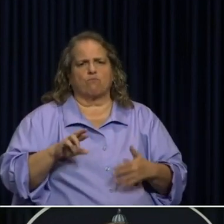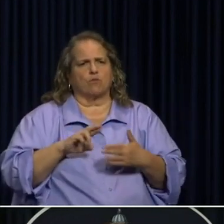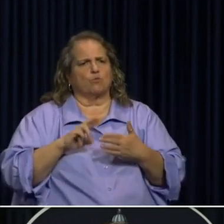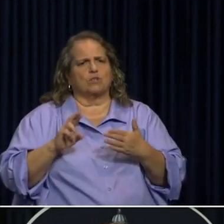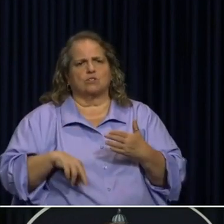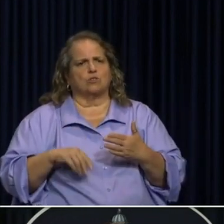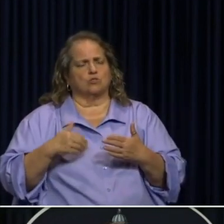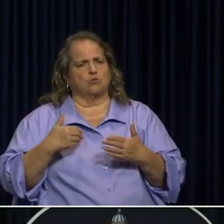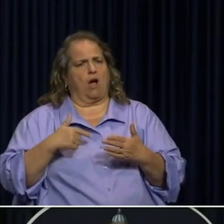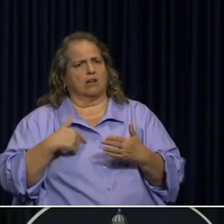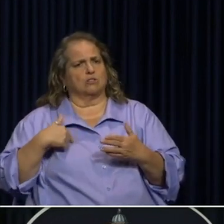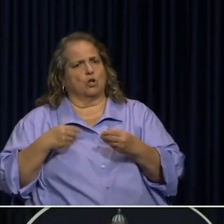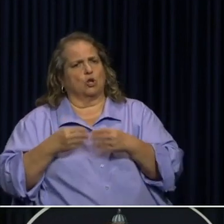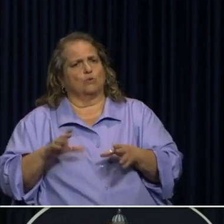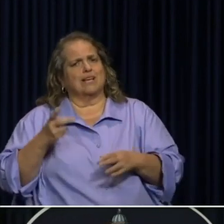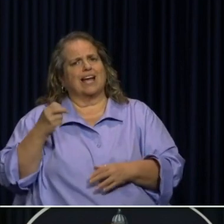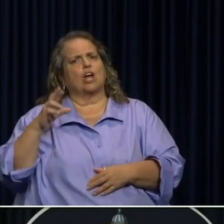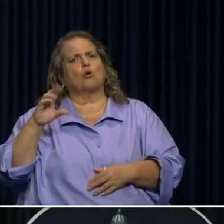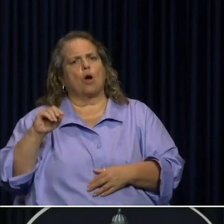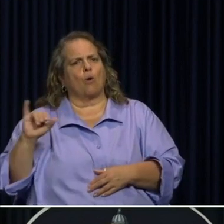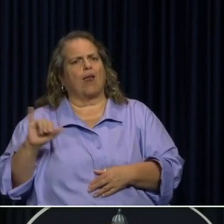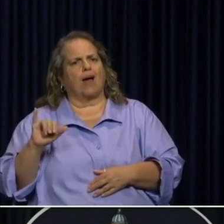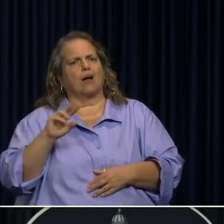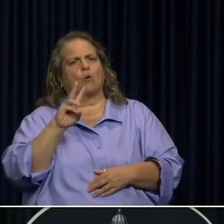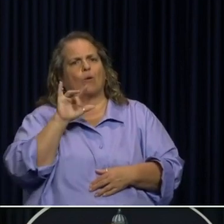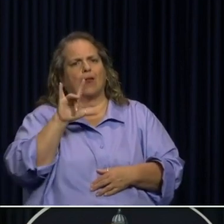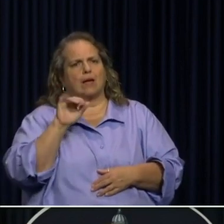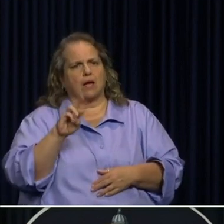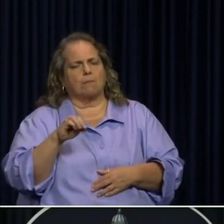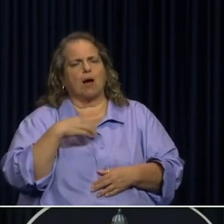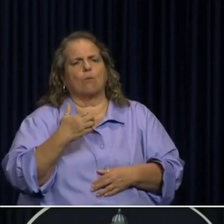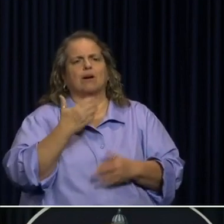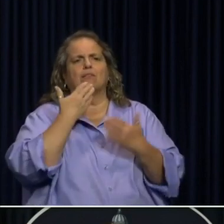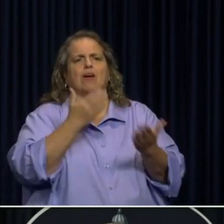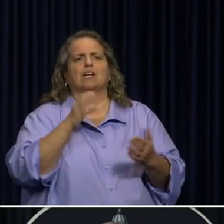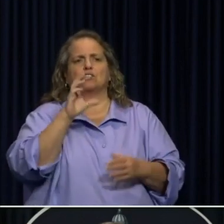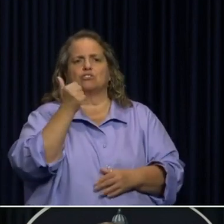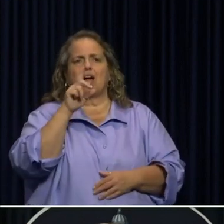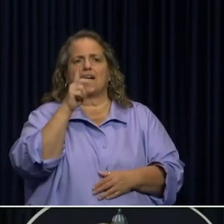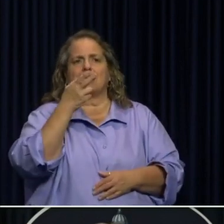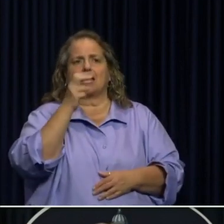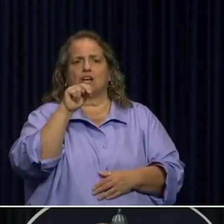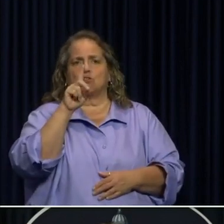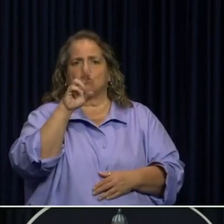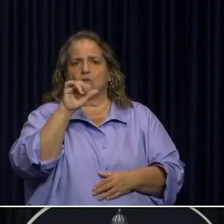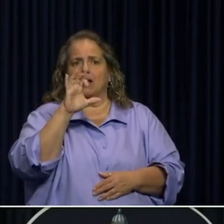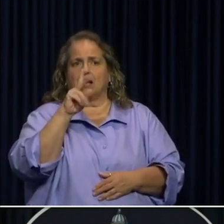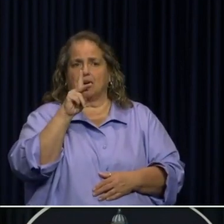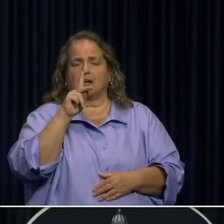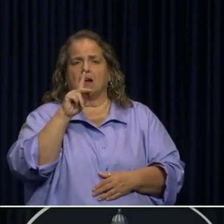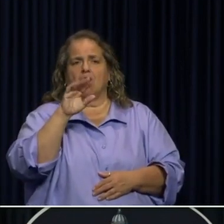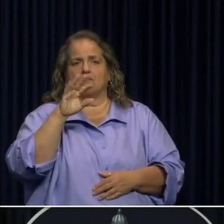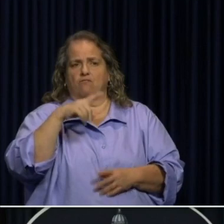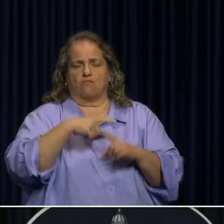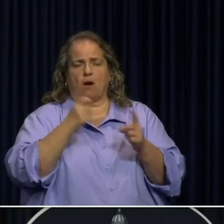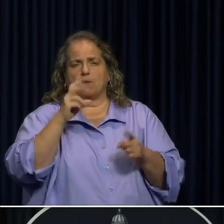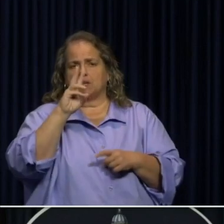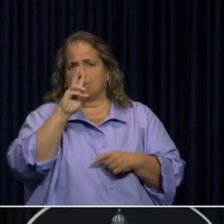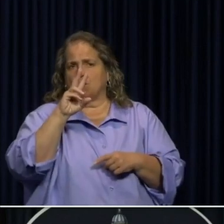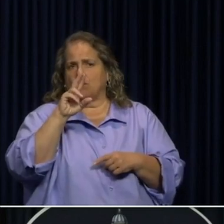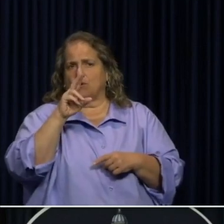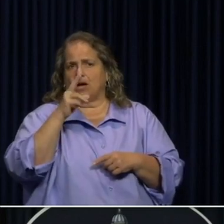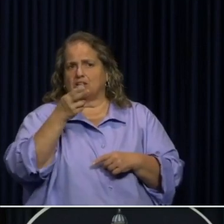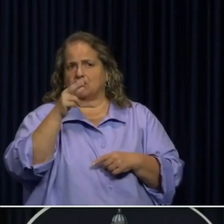losing a hero like William. I want to thank Chad Hedrick from WSAZ for reporting on this